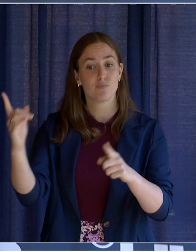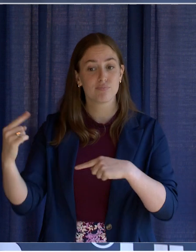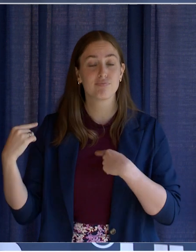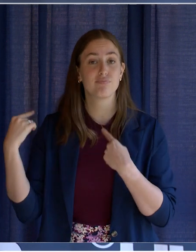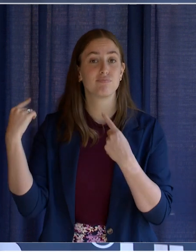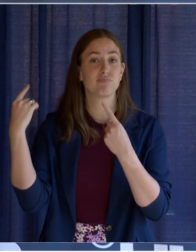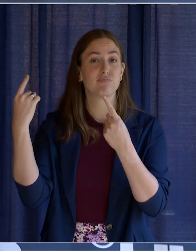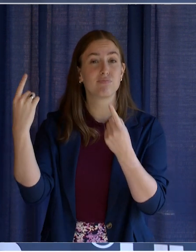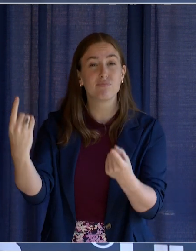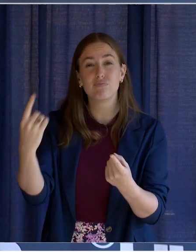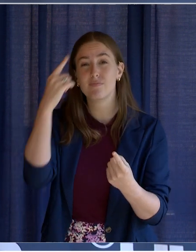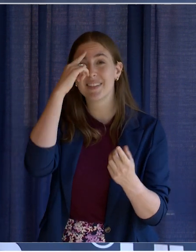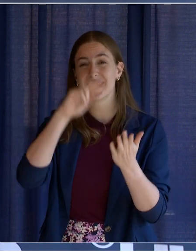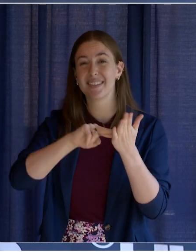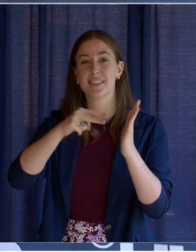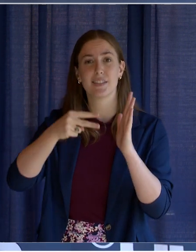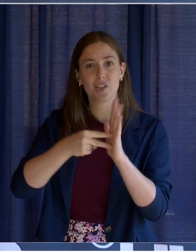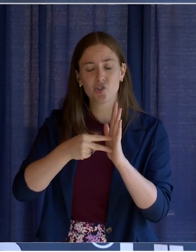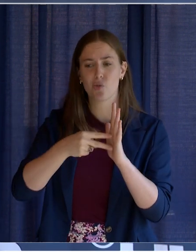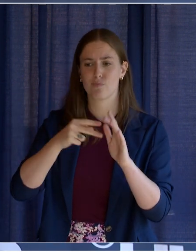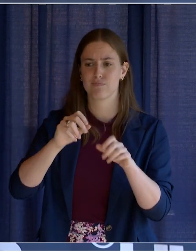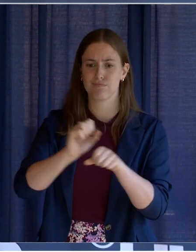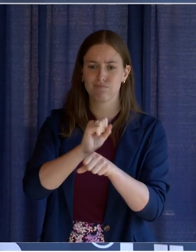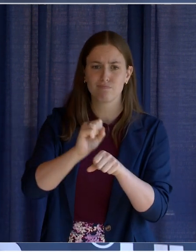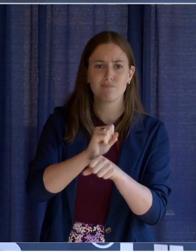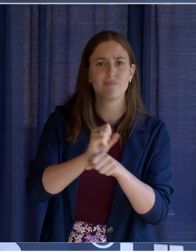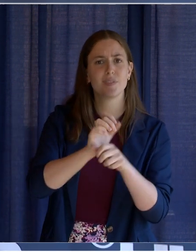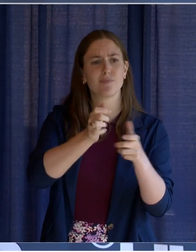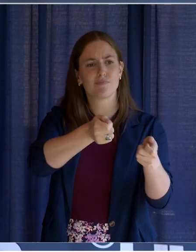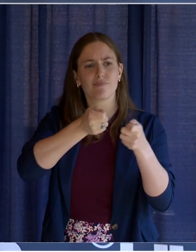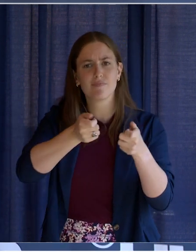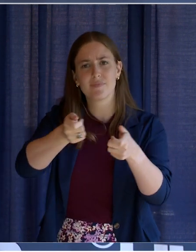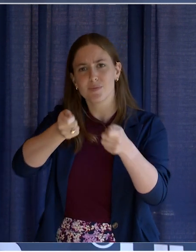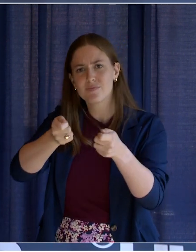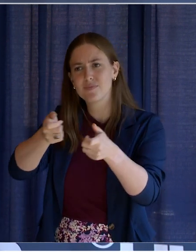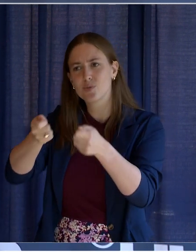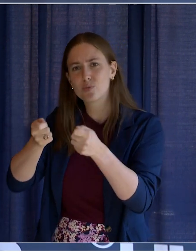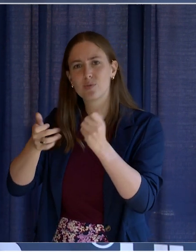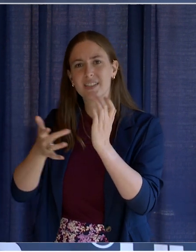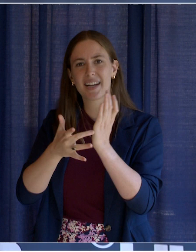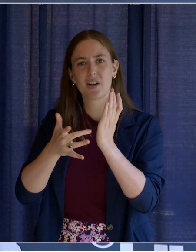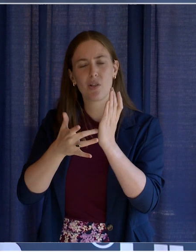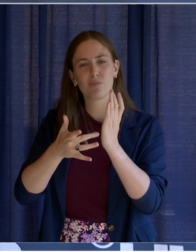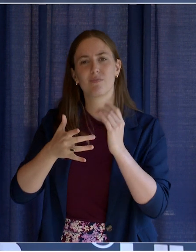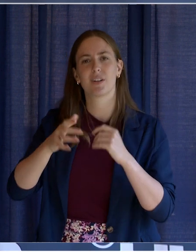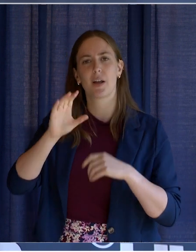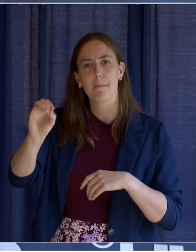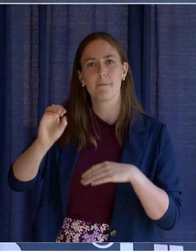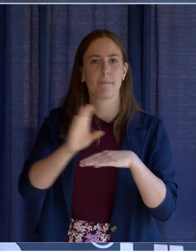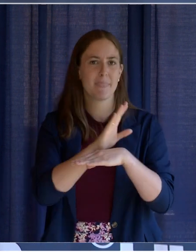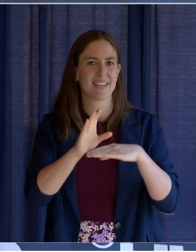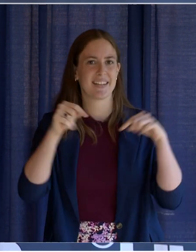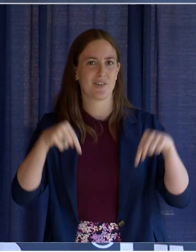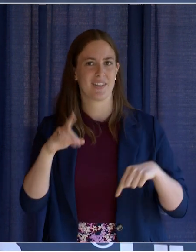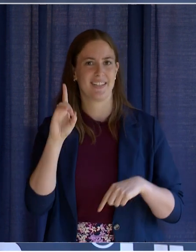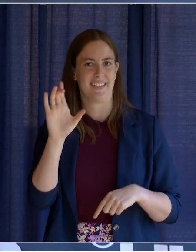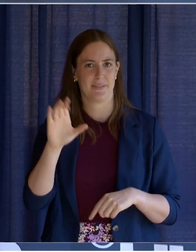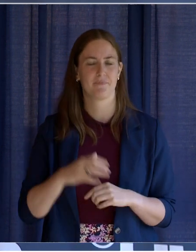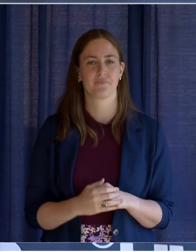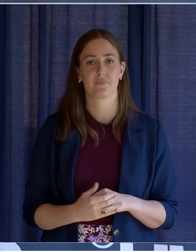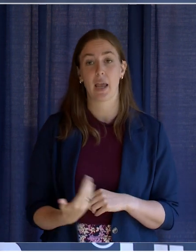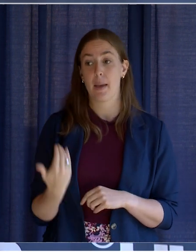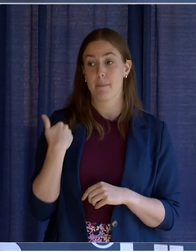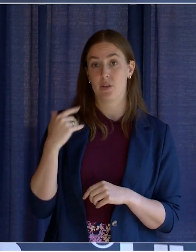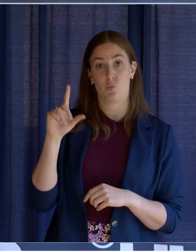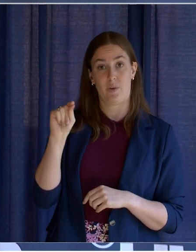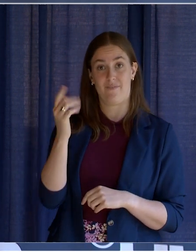accident, that we are attracting tech to DC. Our strategy since 2015, I guess, when we met and